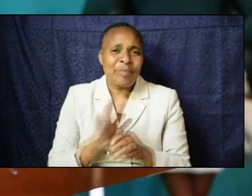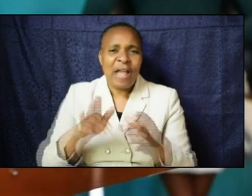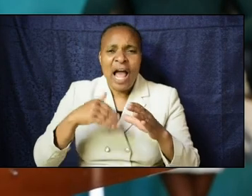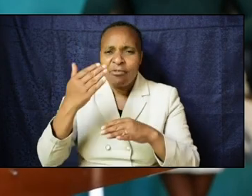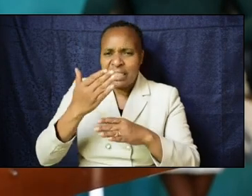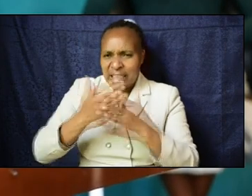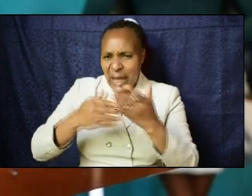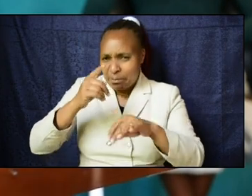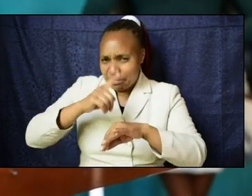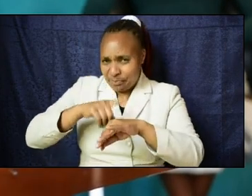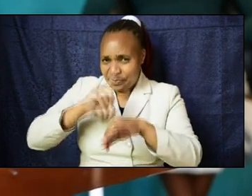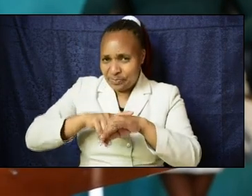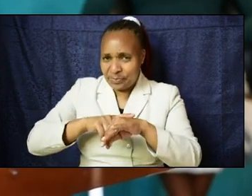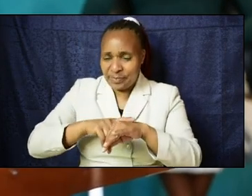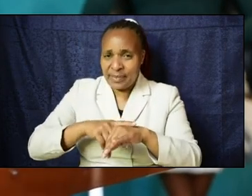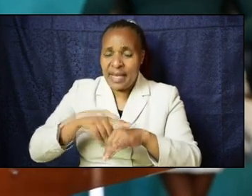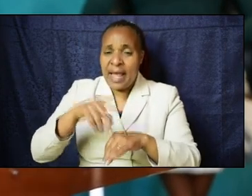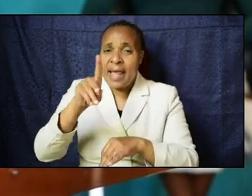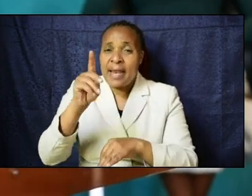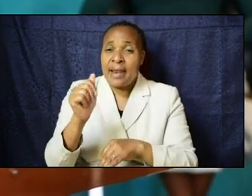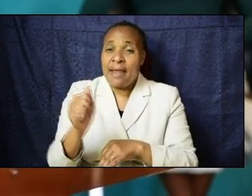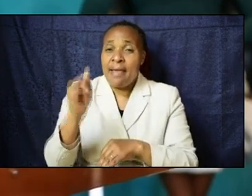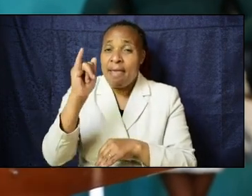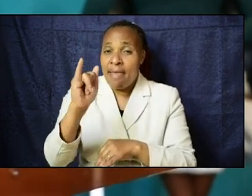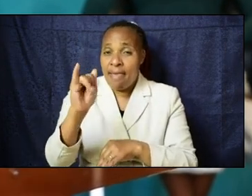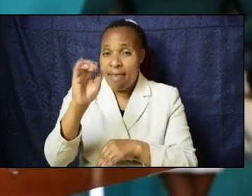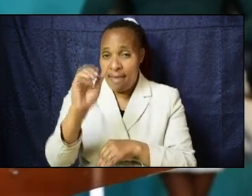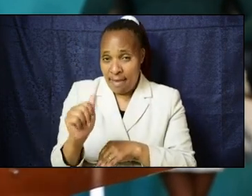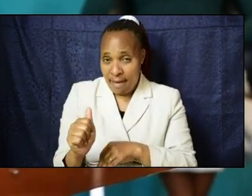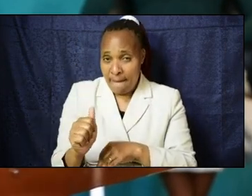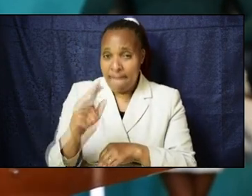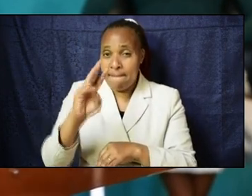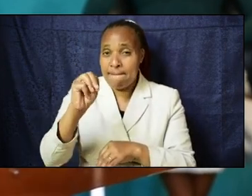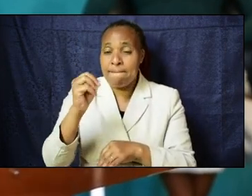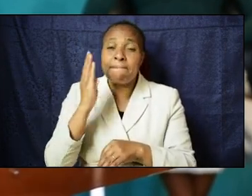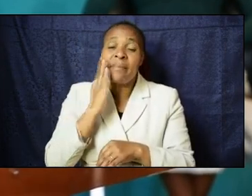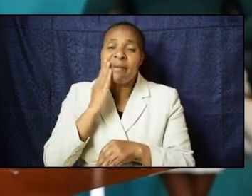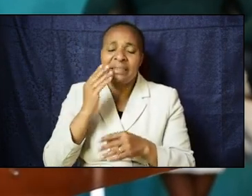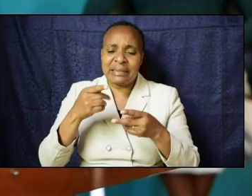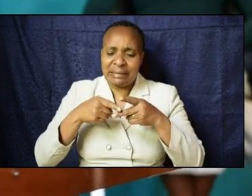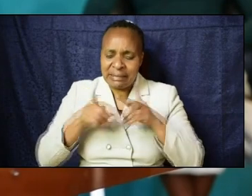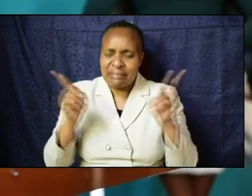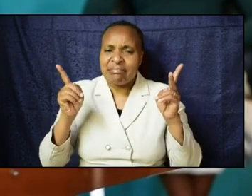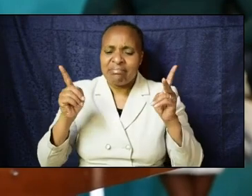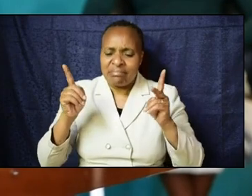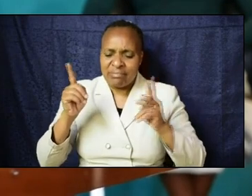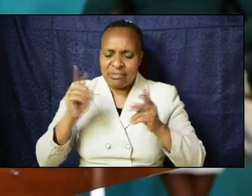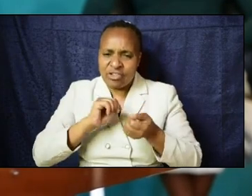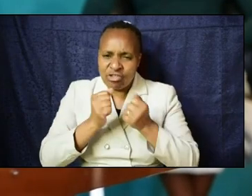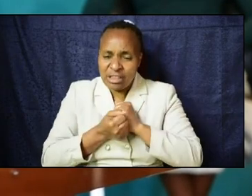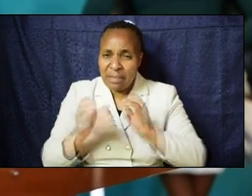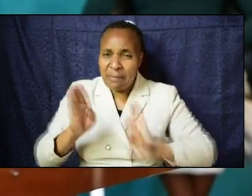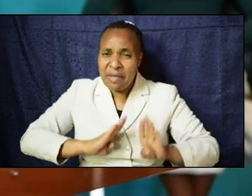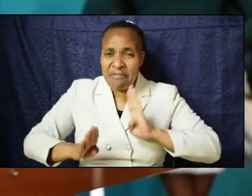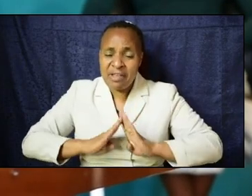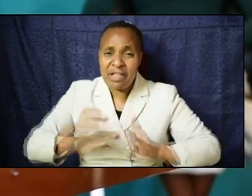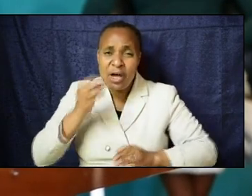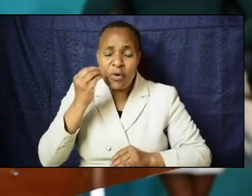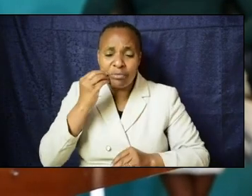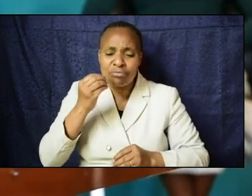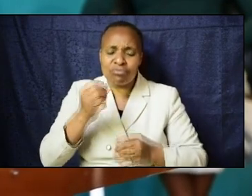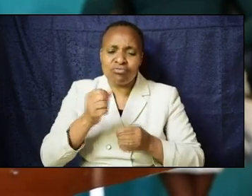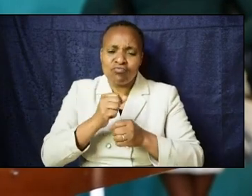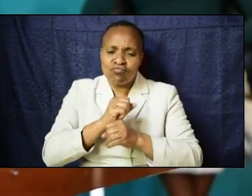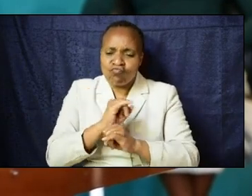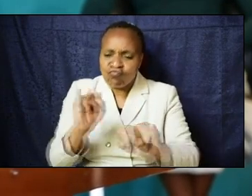After some time, Daria's mother began to notice changes in her behavior at home. She was more clean, she would wash her